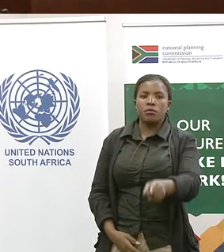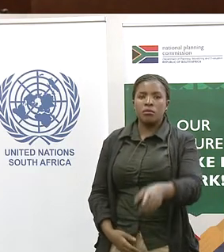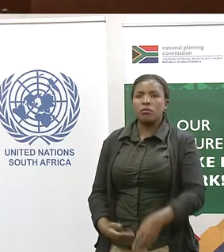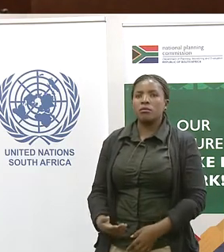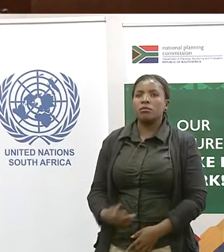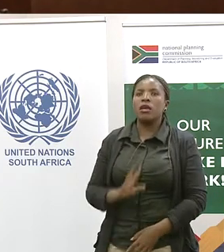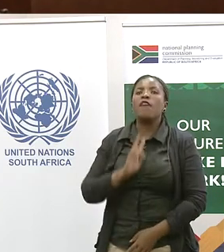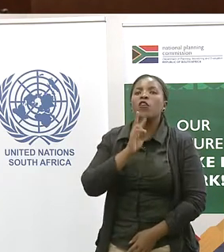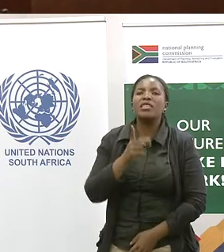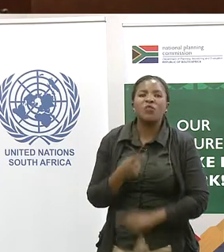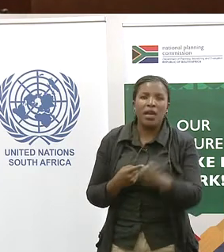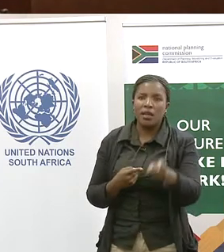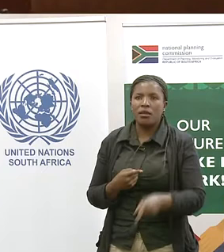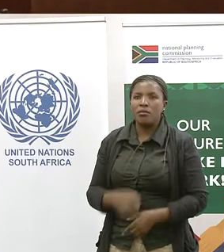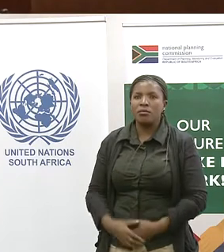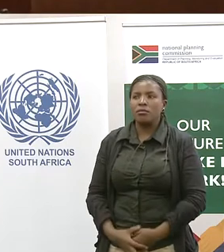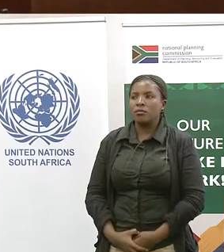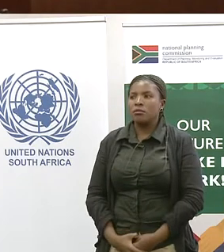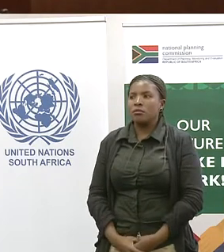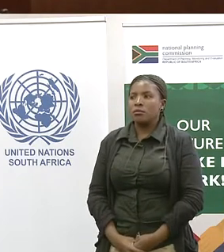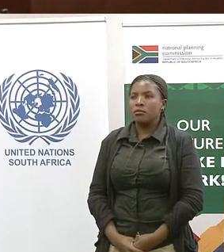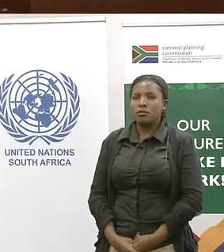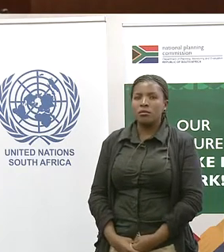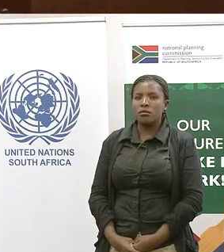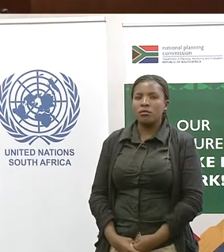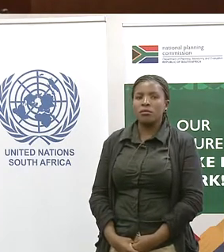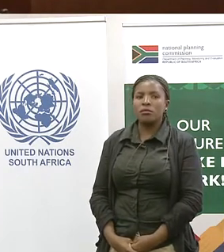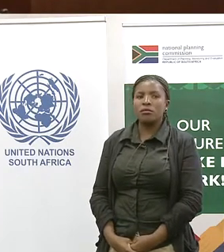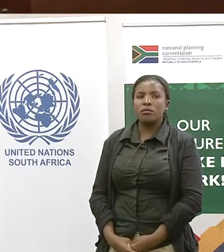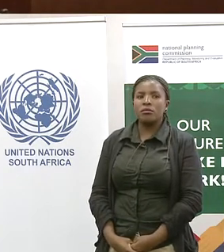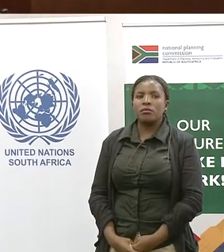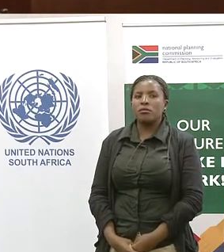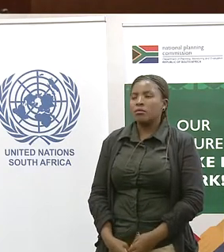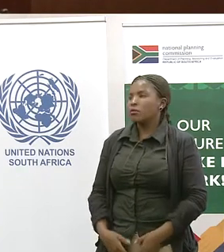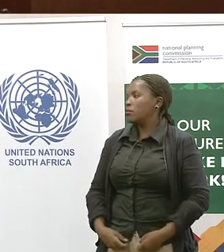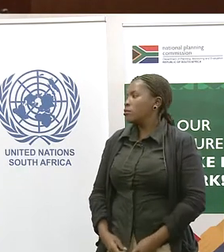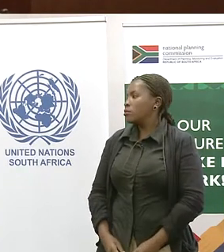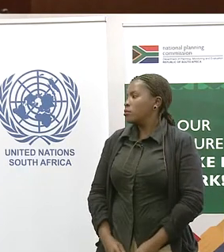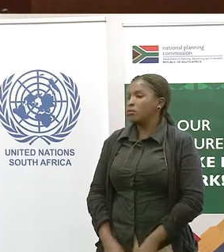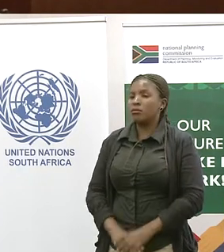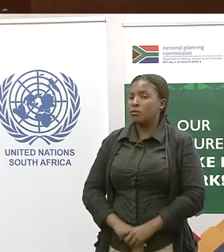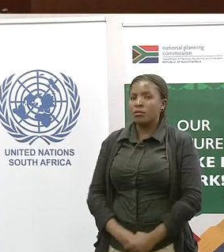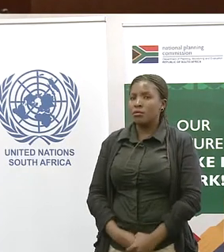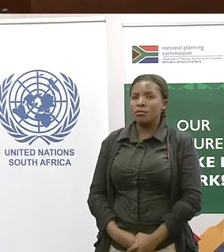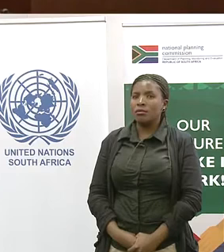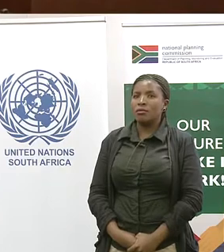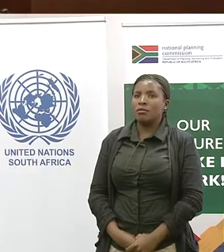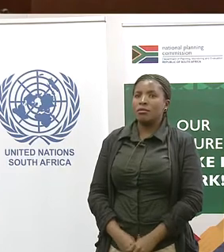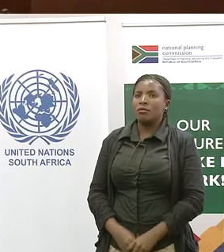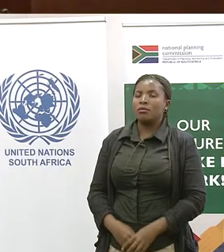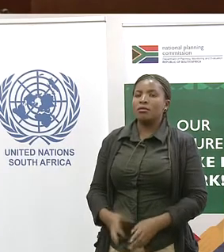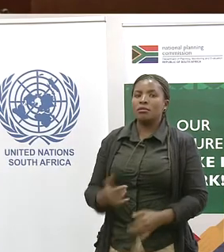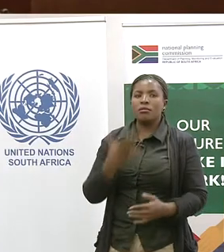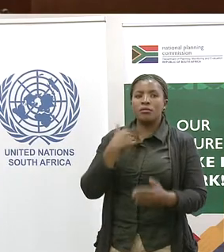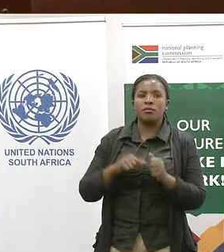precise with our questions or comments. So if you can just keep it maximum to 2 minutes, so that we can